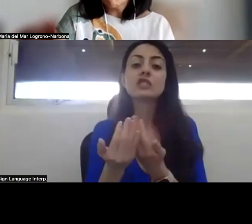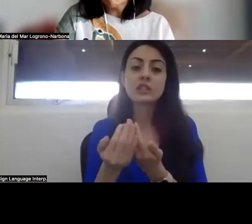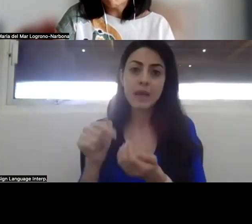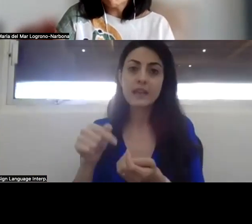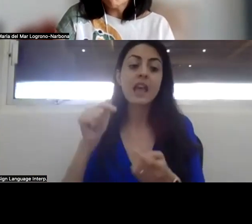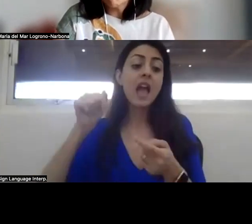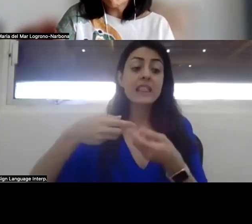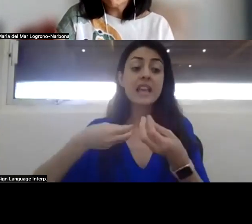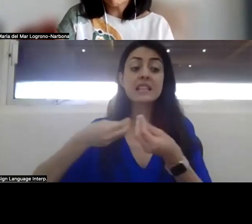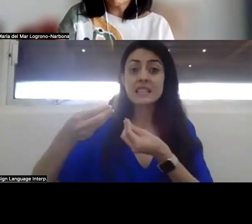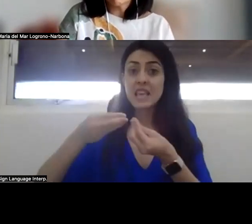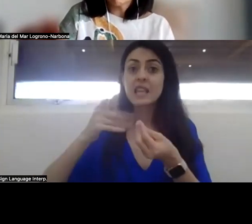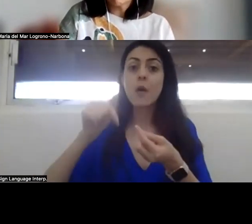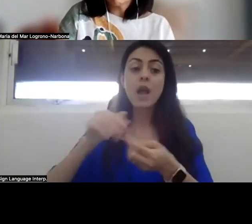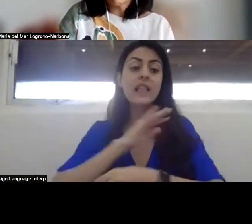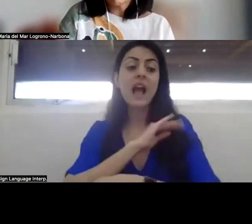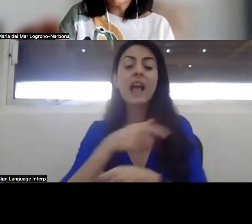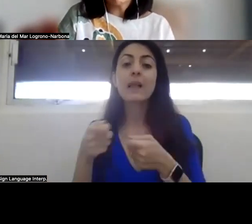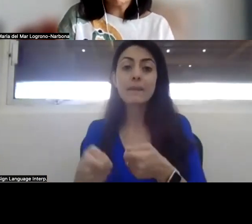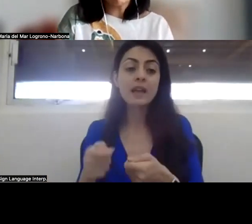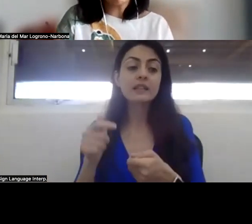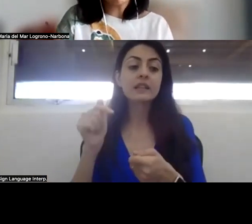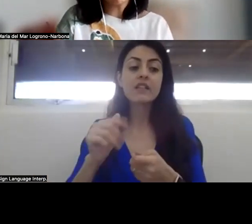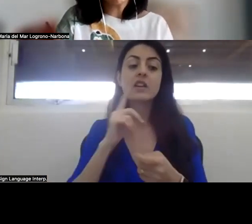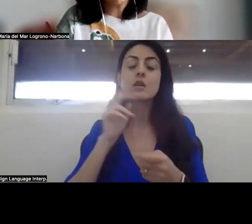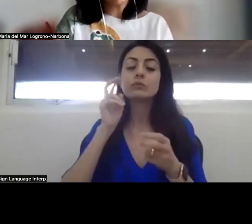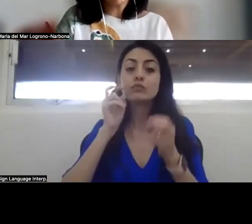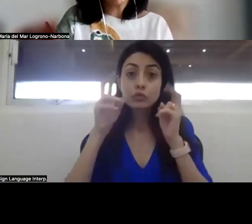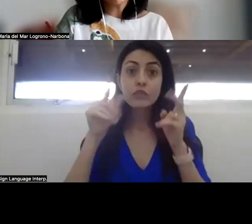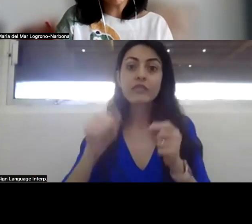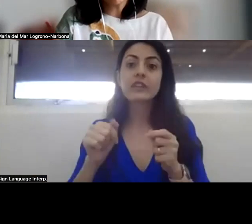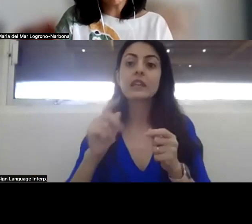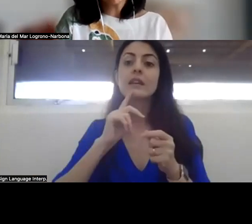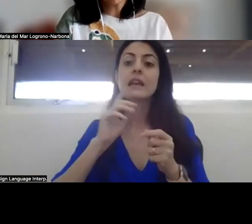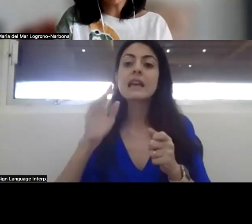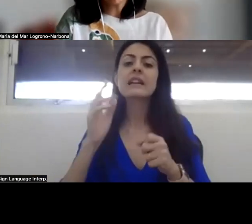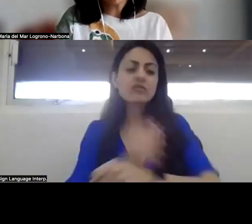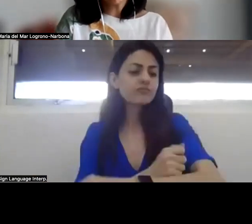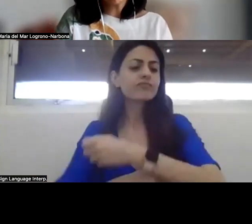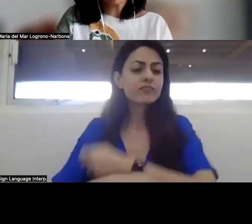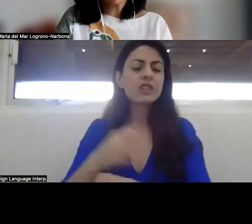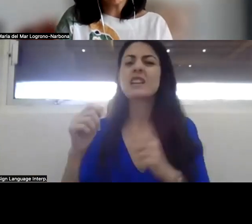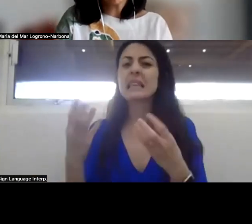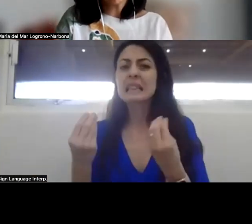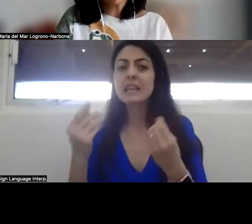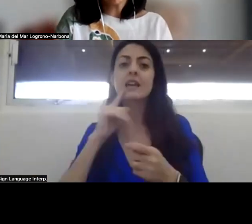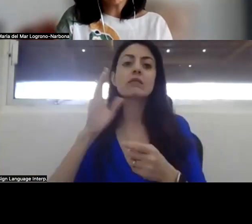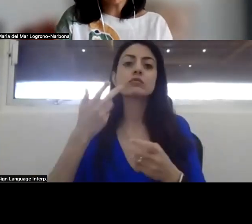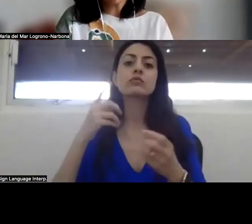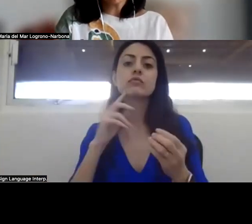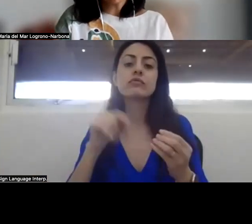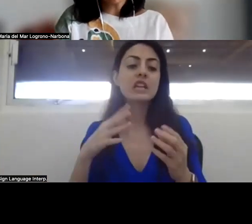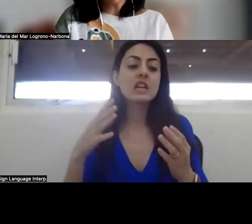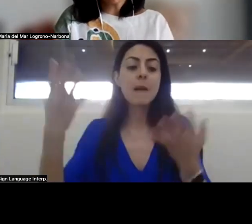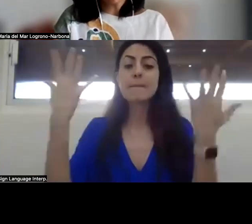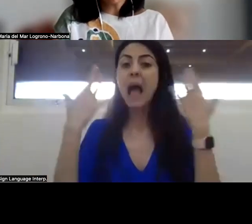add on top the needed sort of support and also the needed capacity to engage. in a sensitive